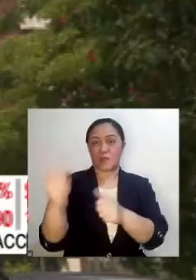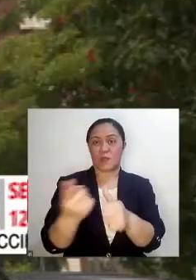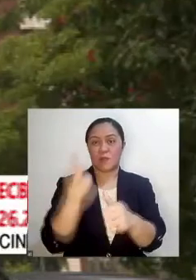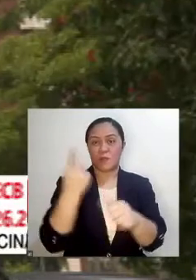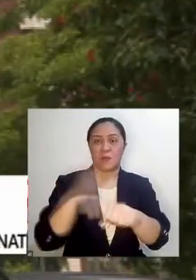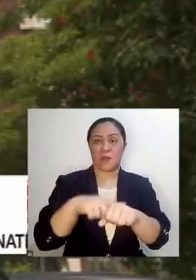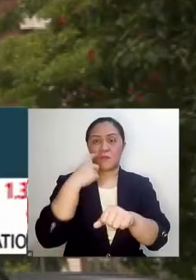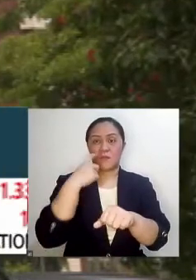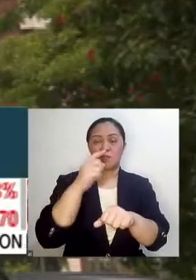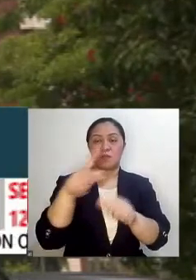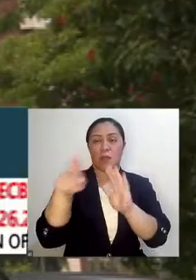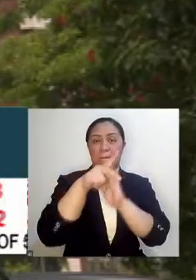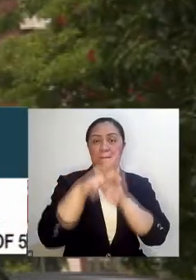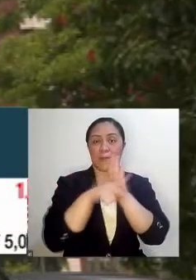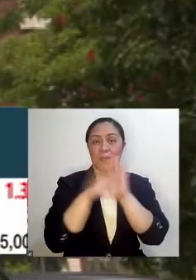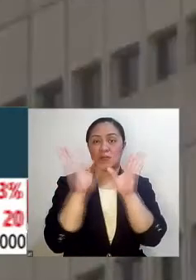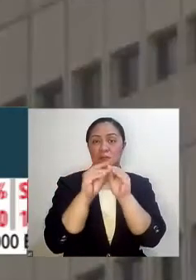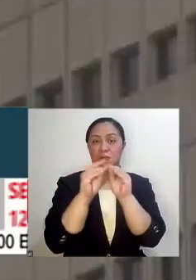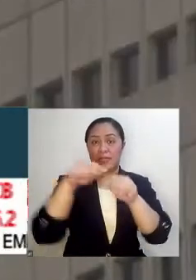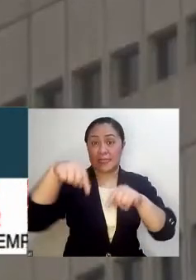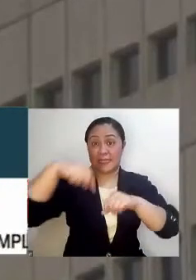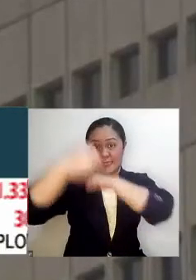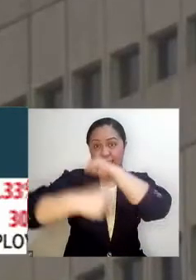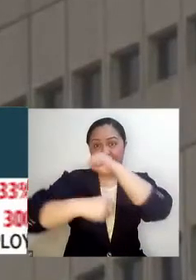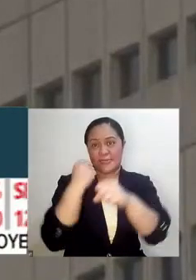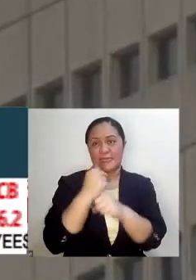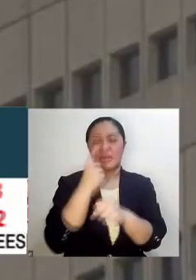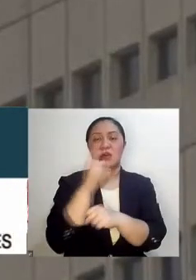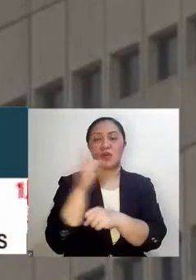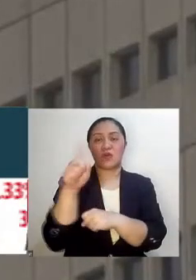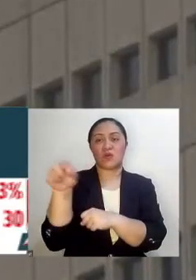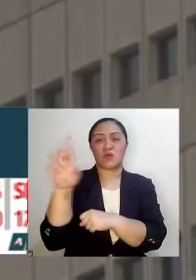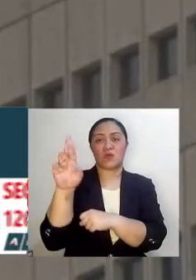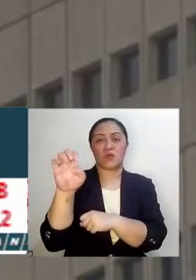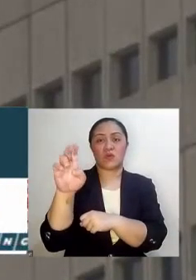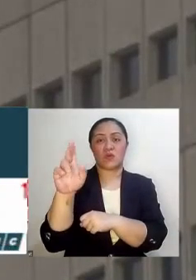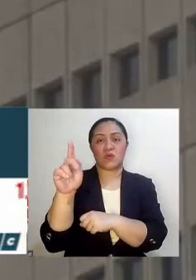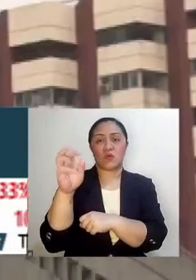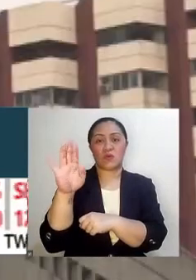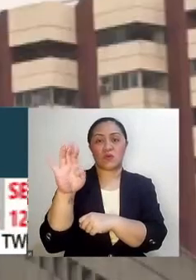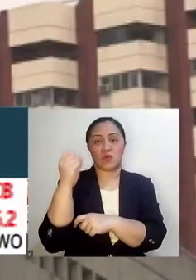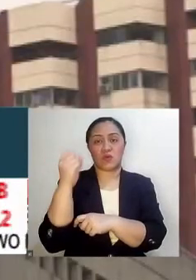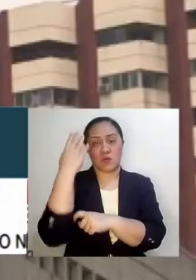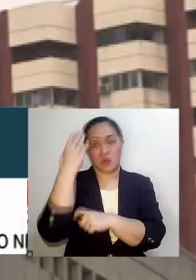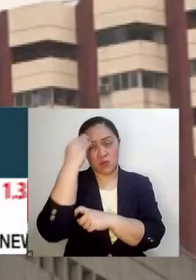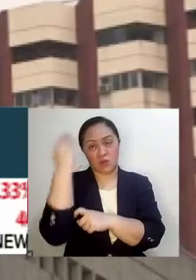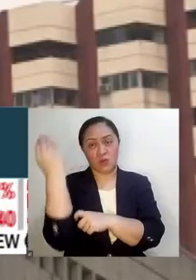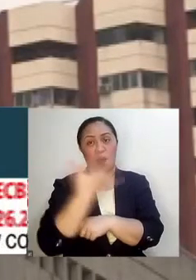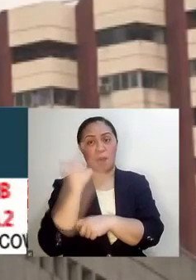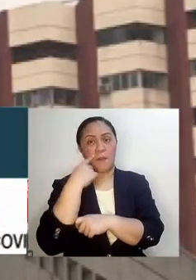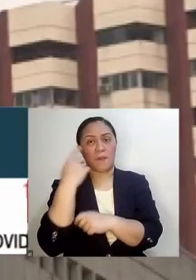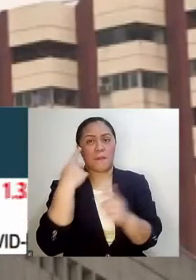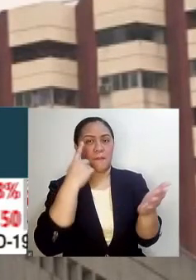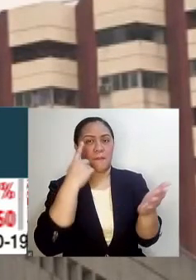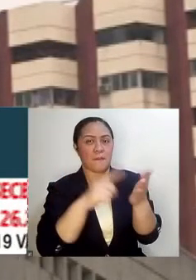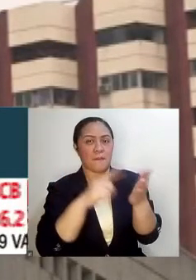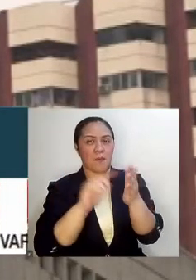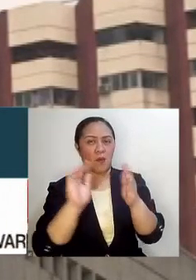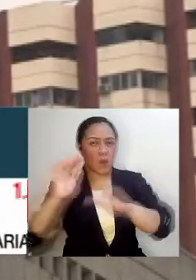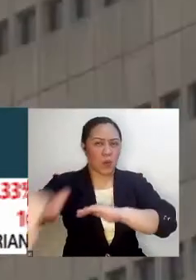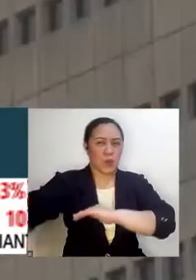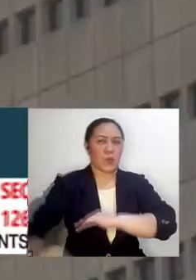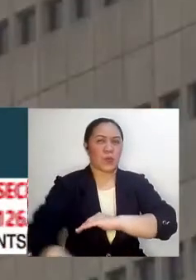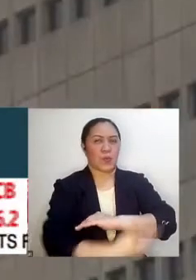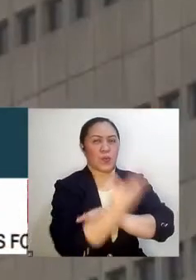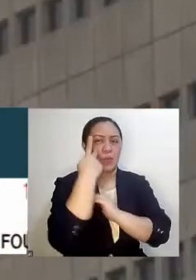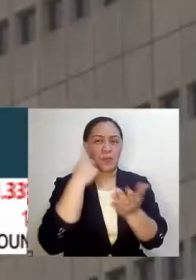year. Economists polled by Reuters predict the central bank will leave the rate on its overnight reverse repurchase facility